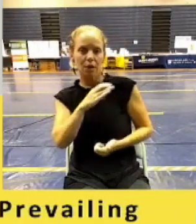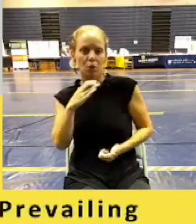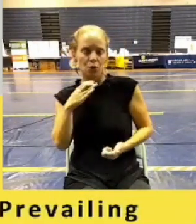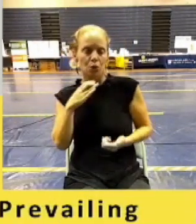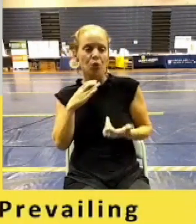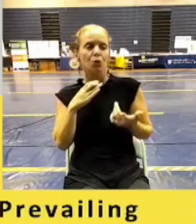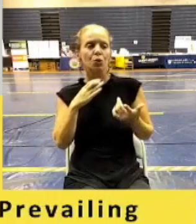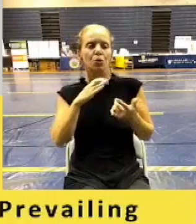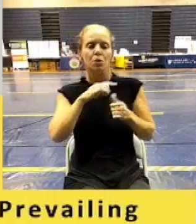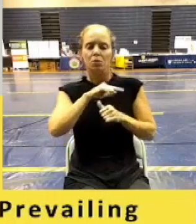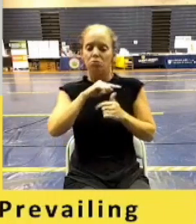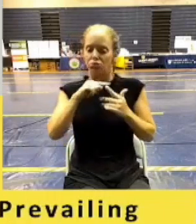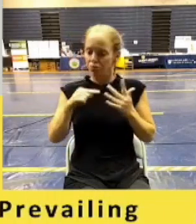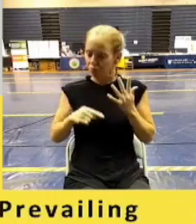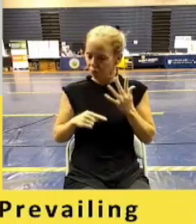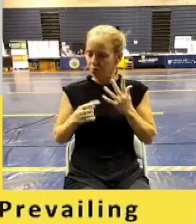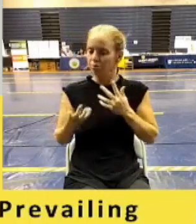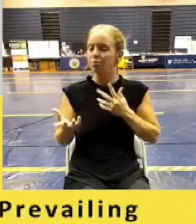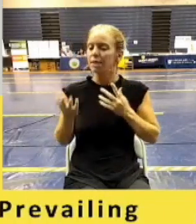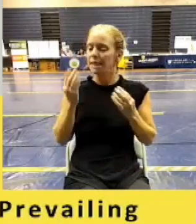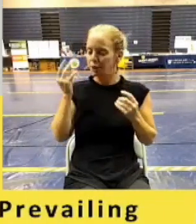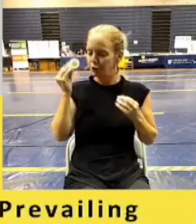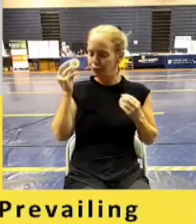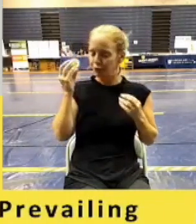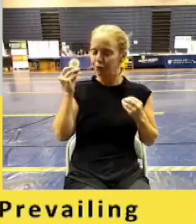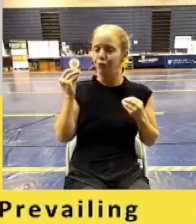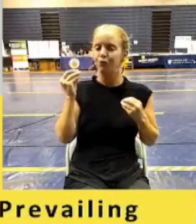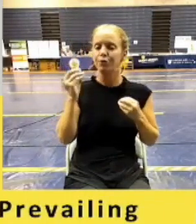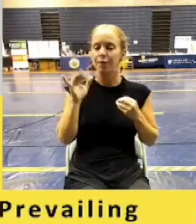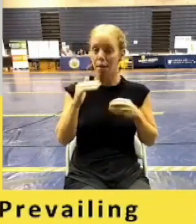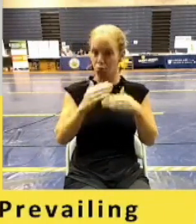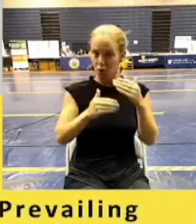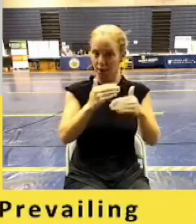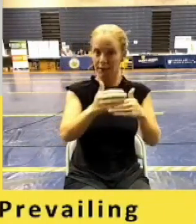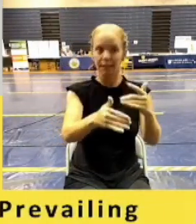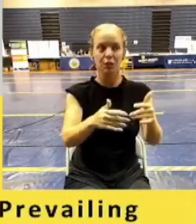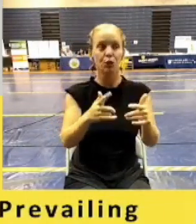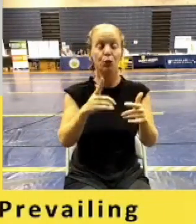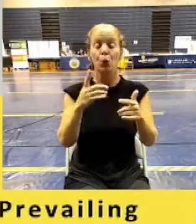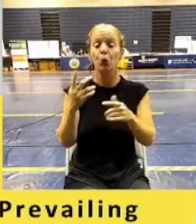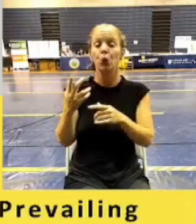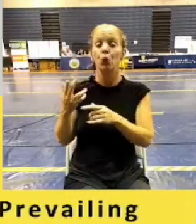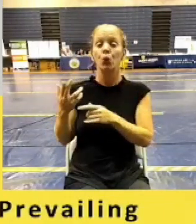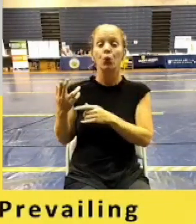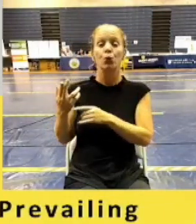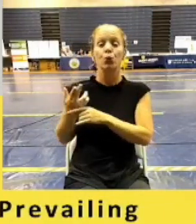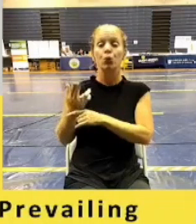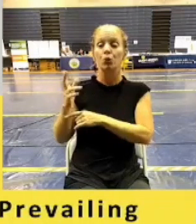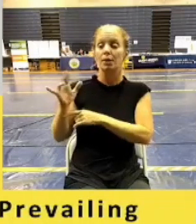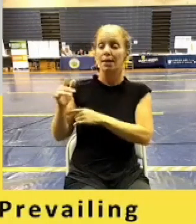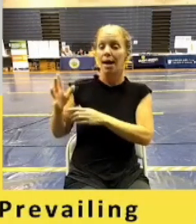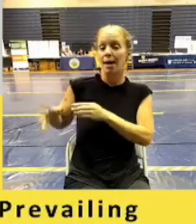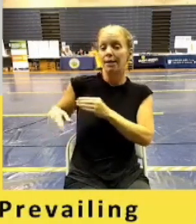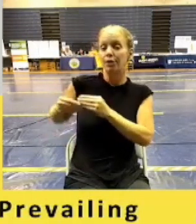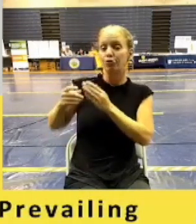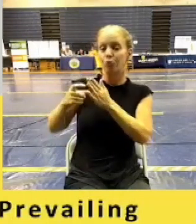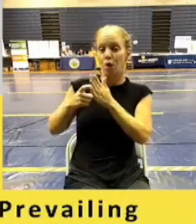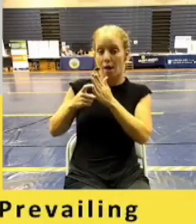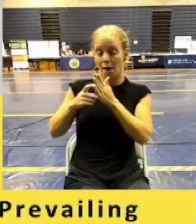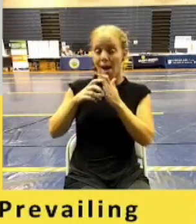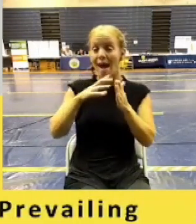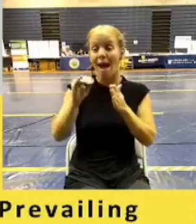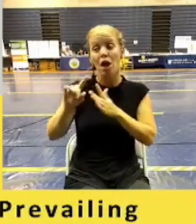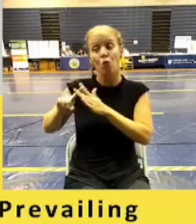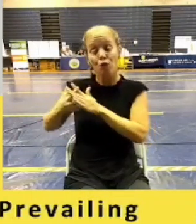process, and utilizing this additional criteria, along with the original criteria